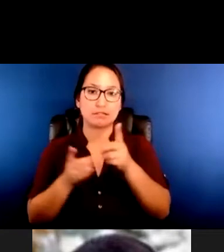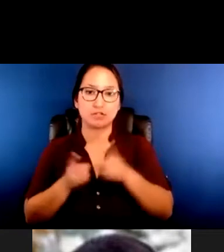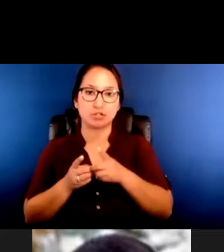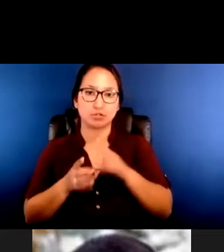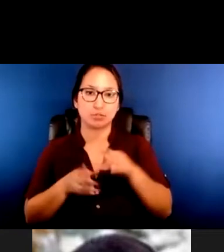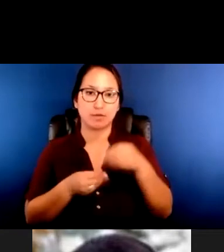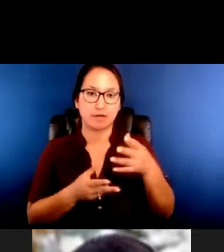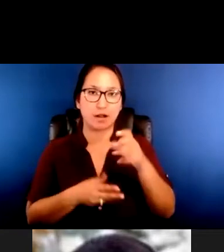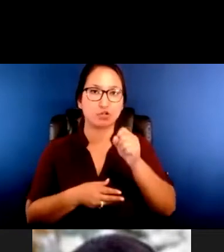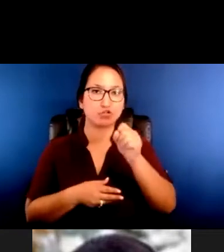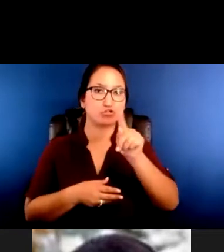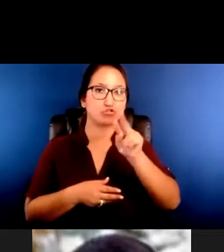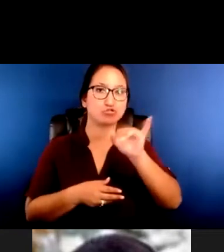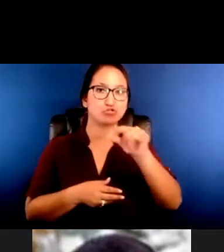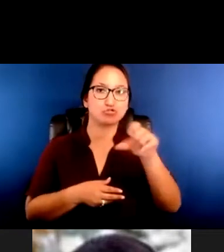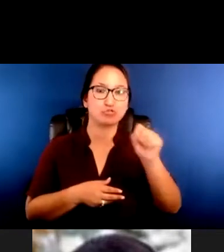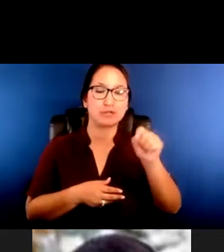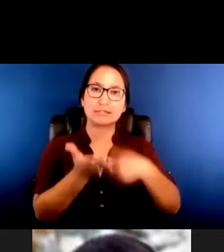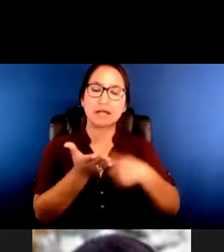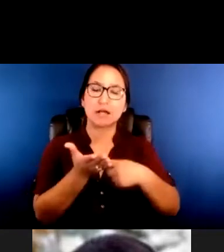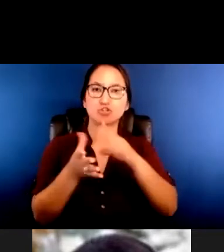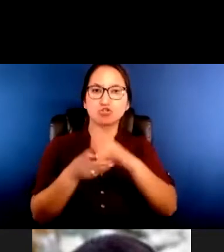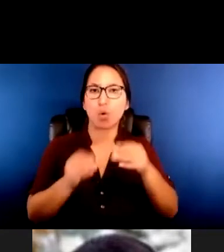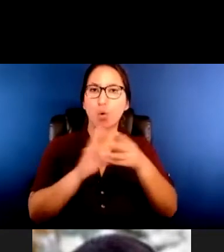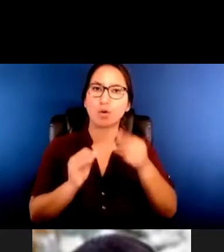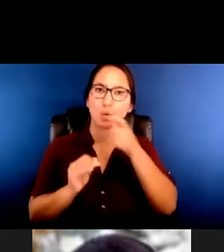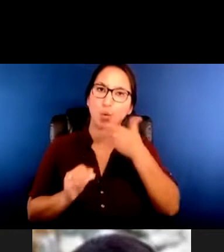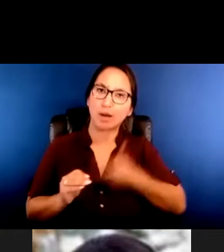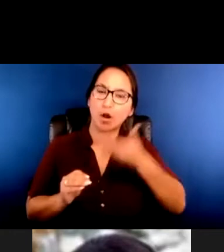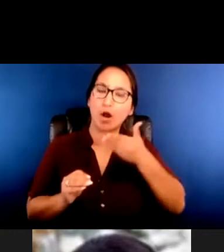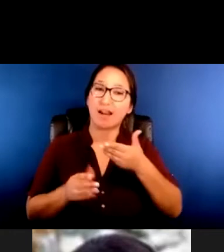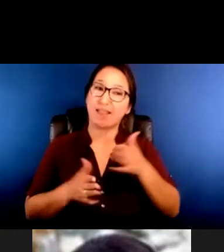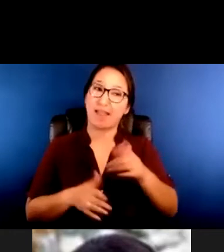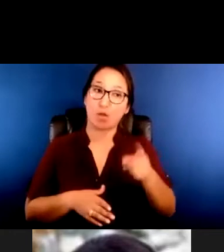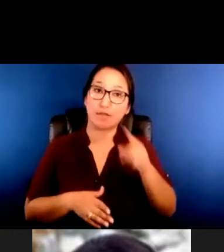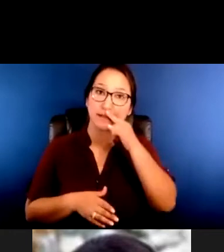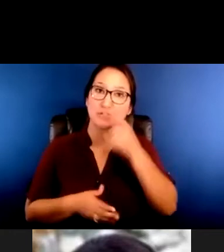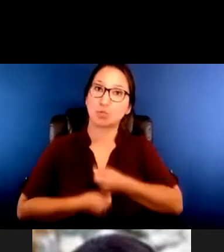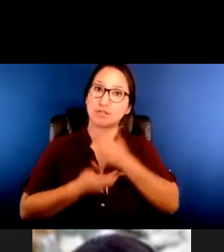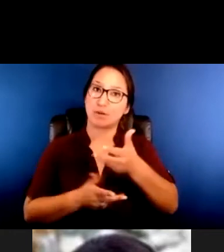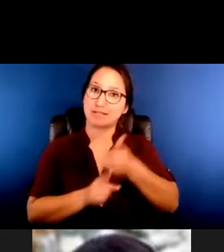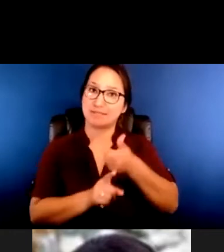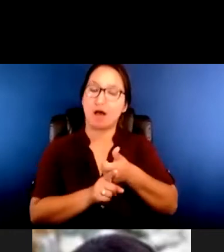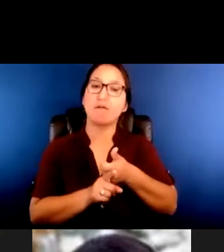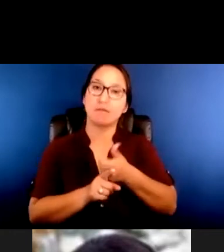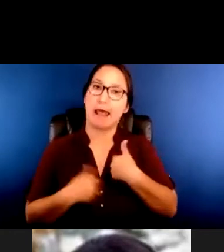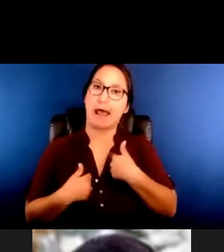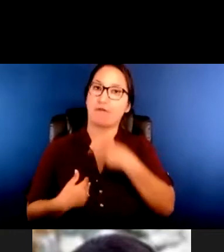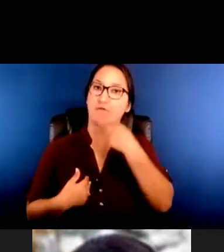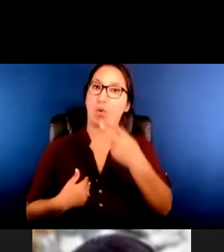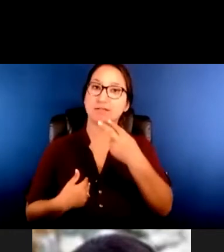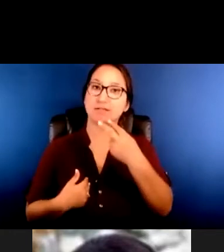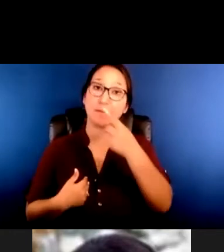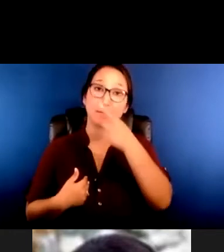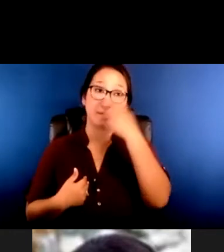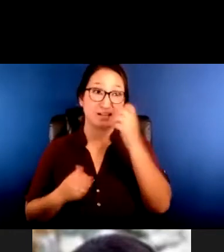of who we are and really give kids a chance to express themselves and have voice. Because, you know, when you don't have voice, and if